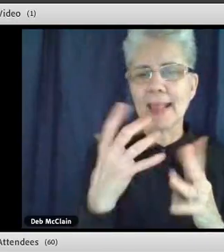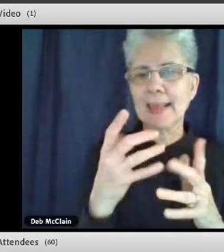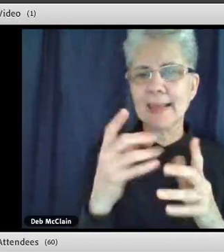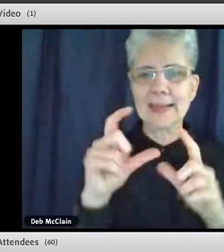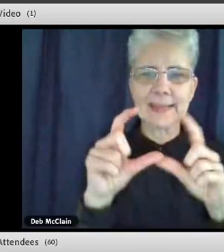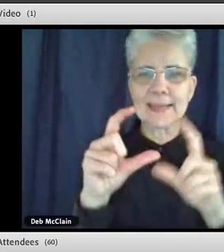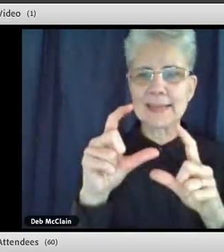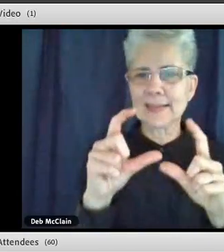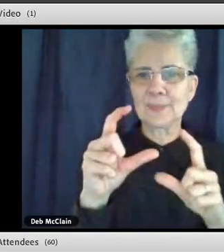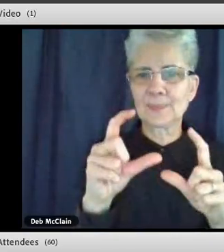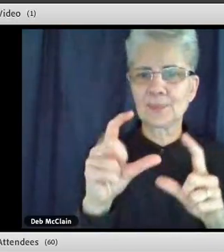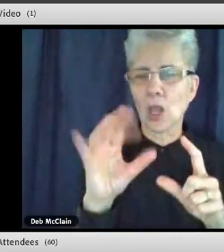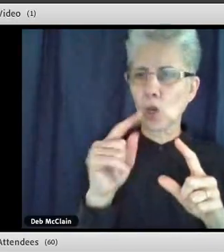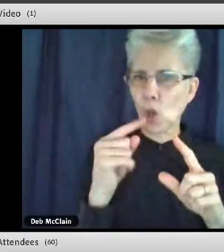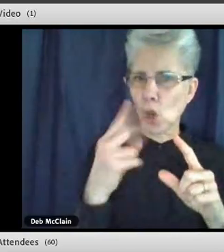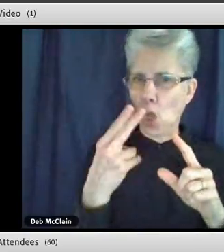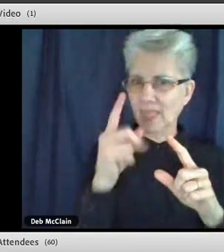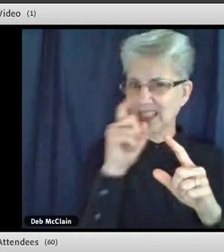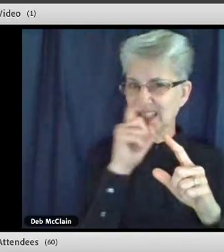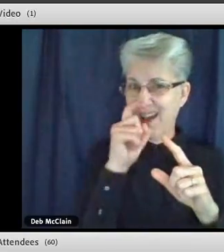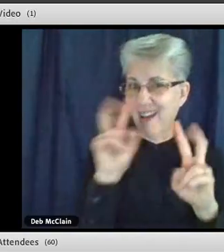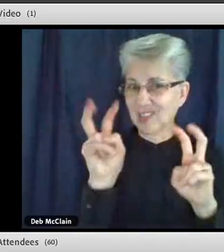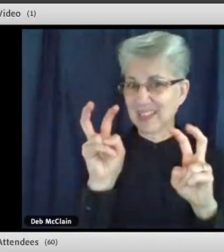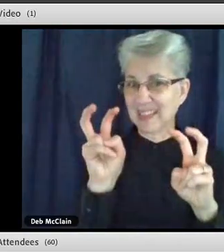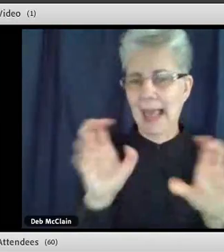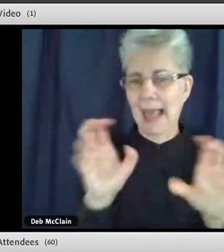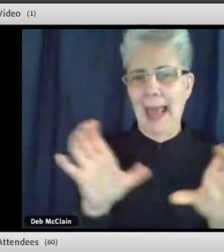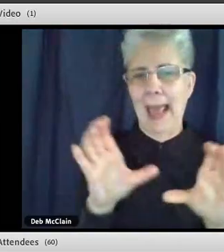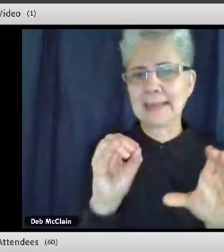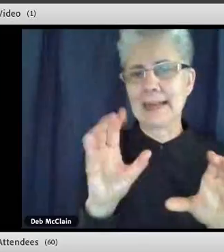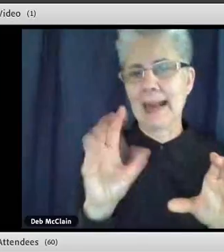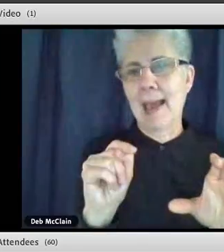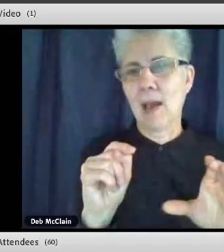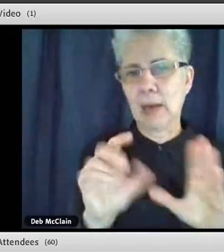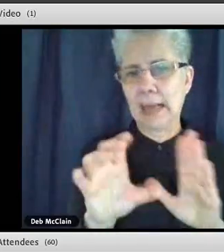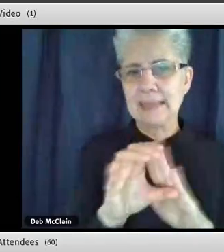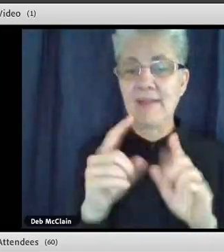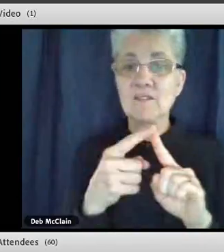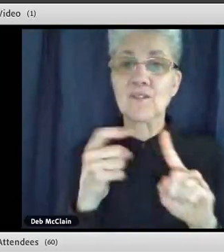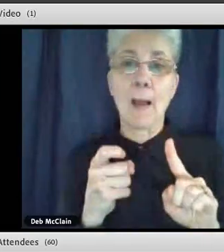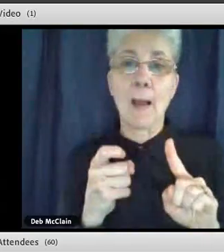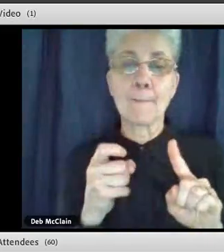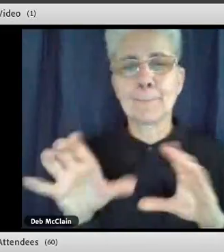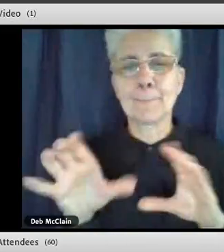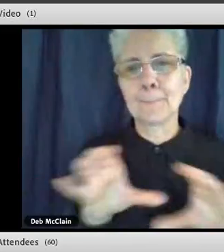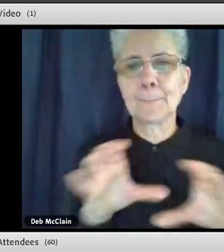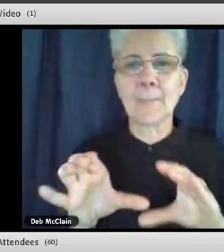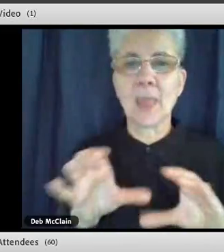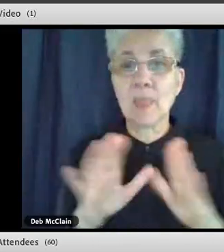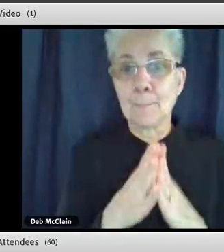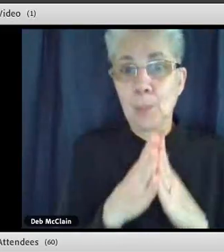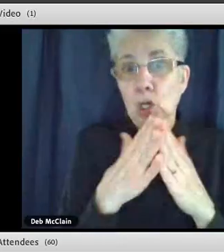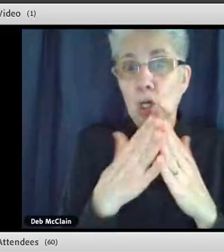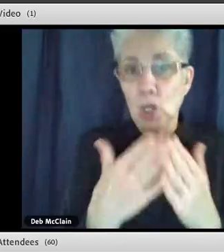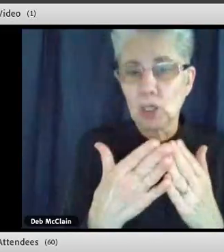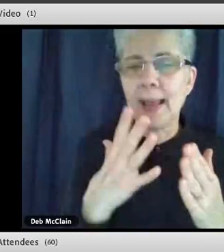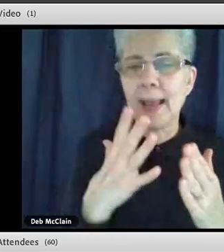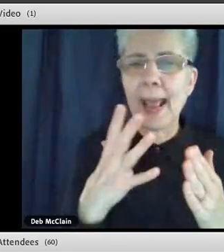cloth dolls, acting out a scene from the book.